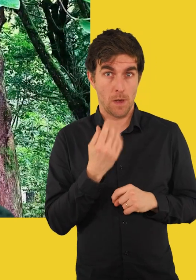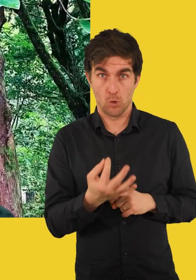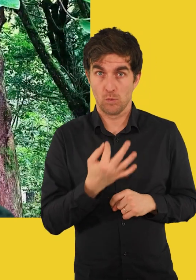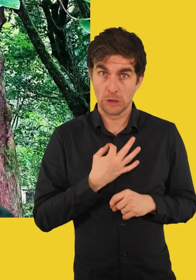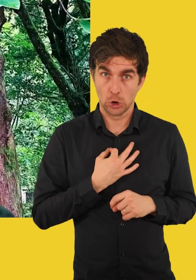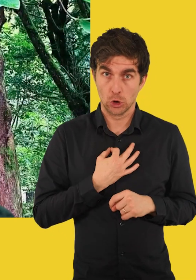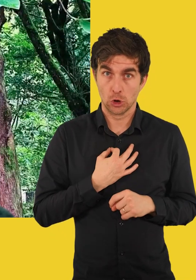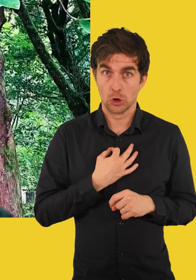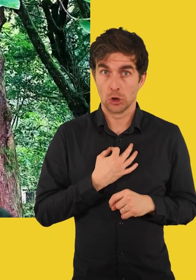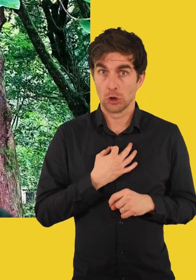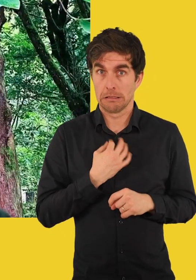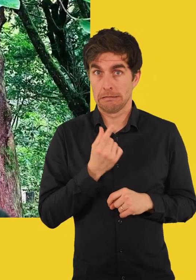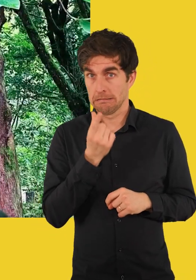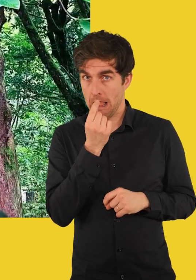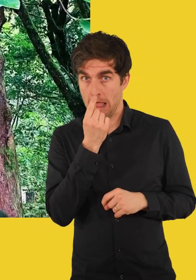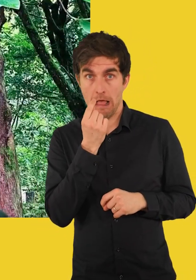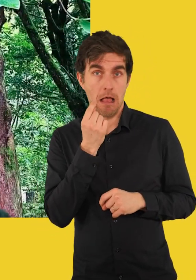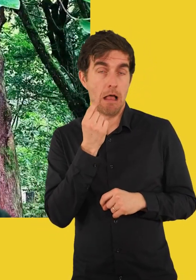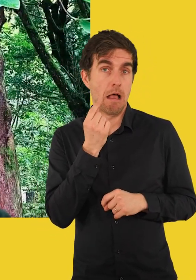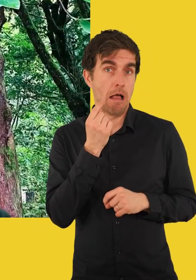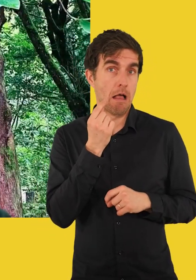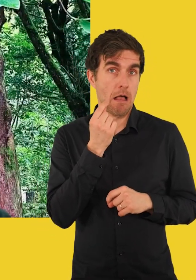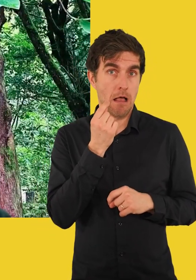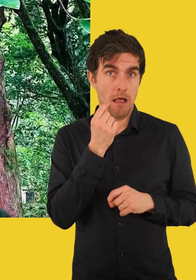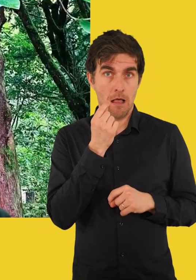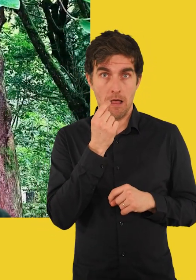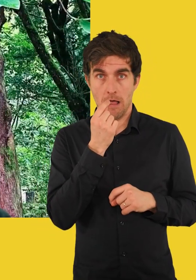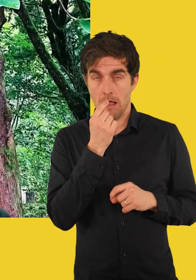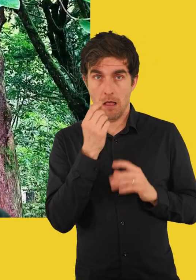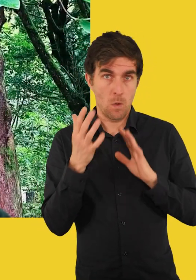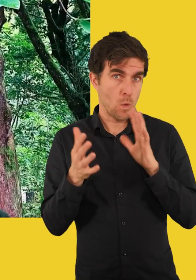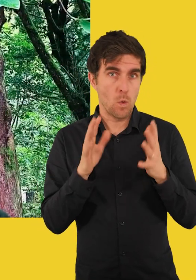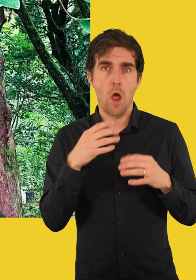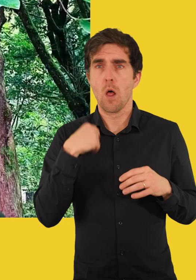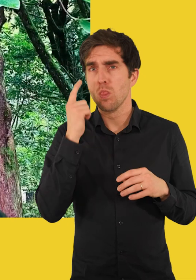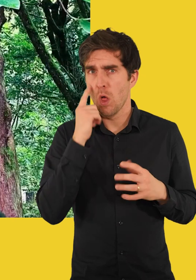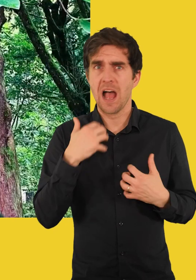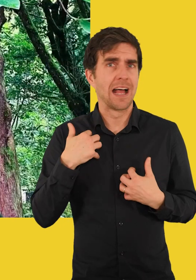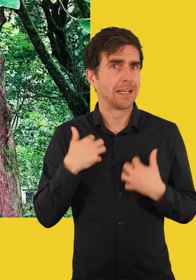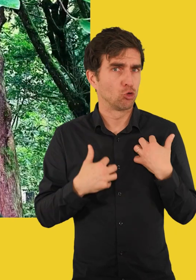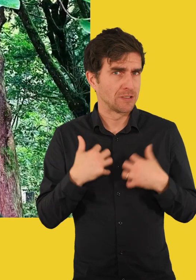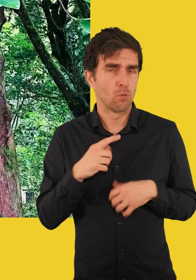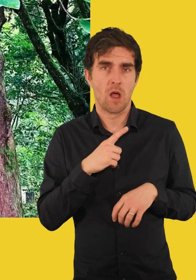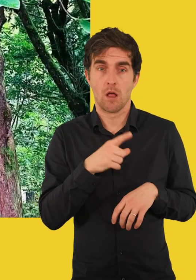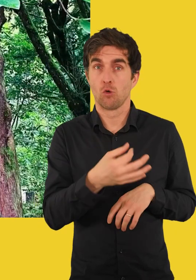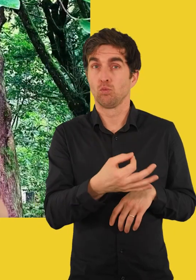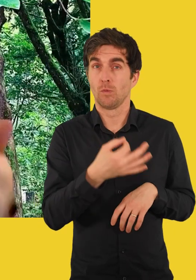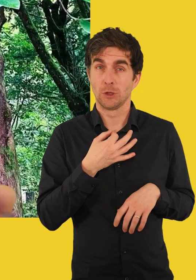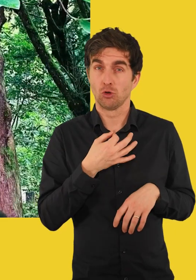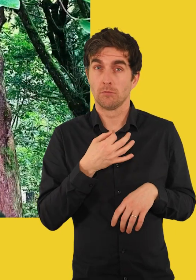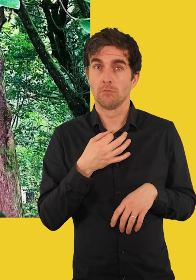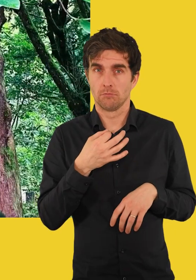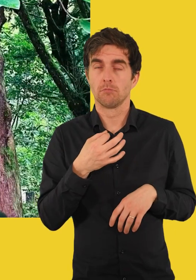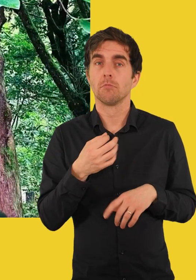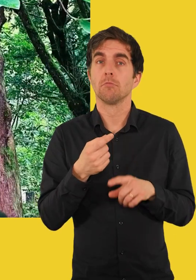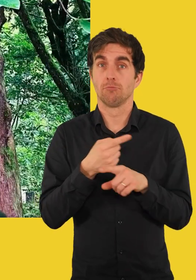wondering, there's one question here that I wonder, I thought it was quite interesting because the question is,